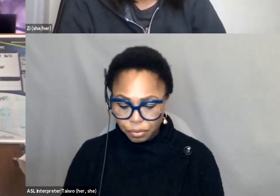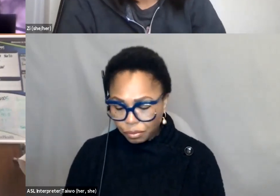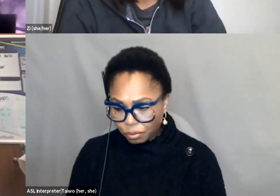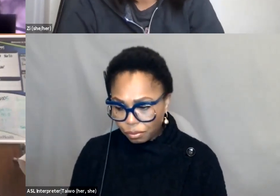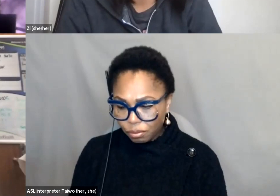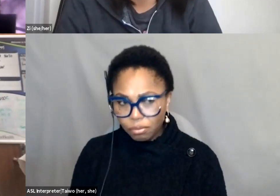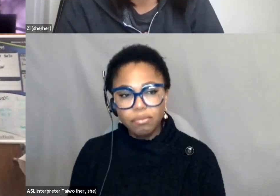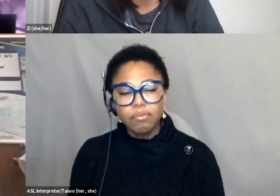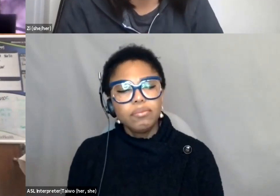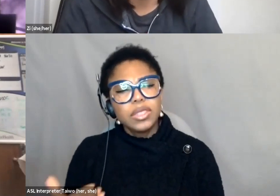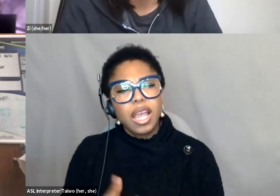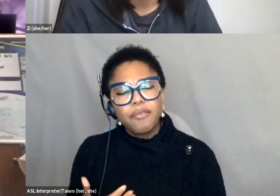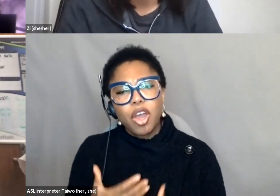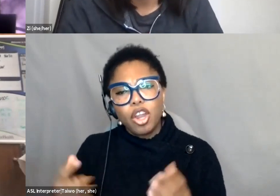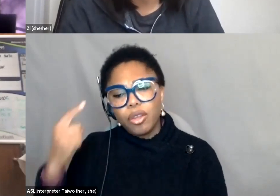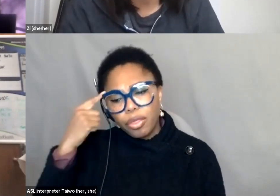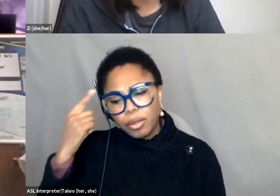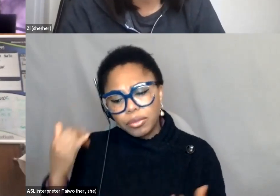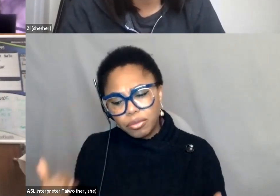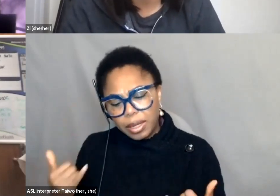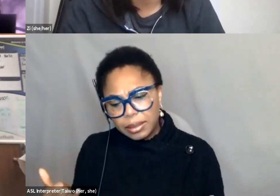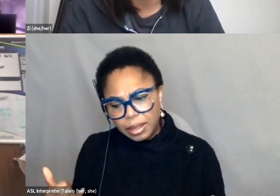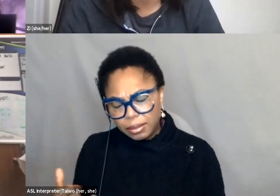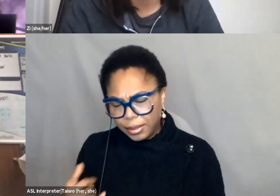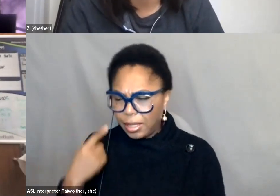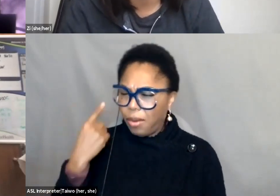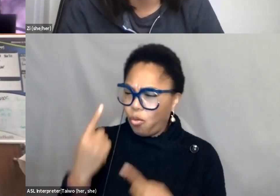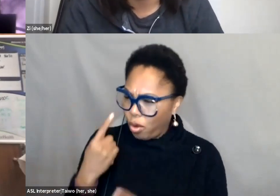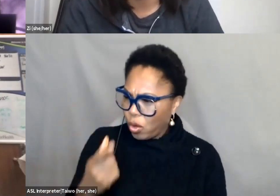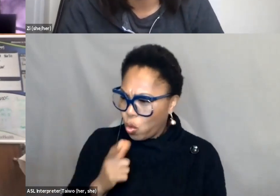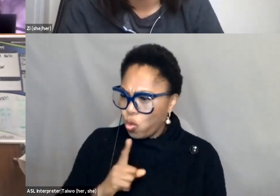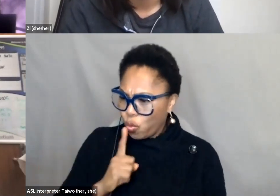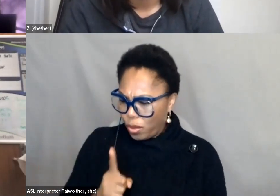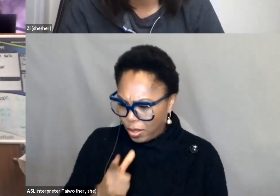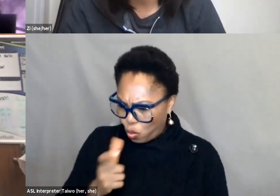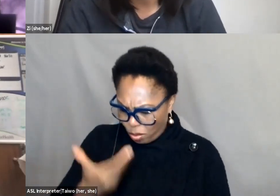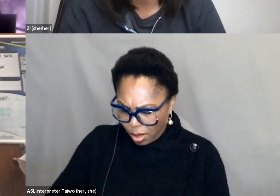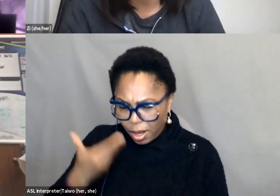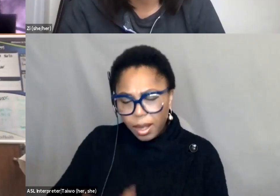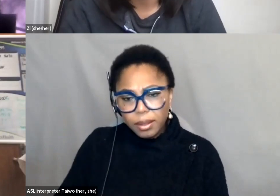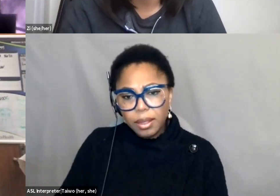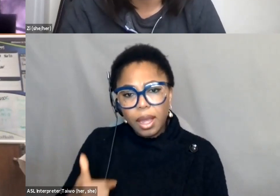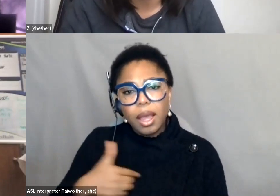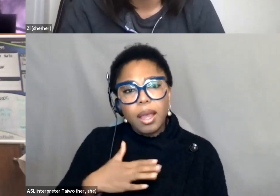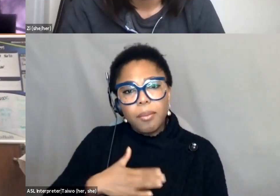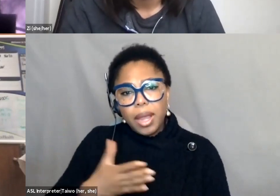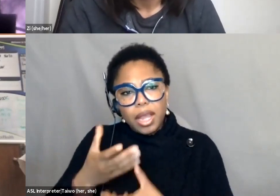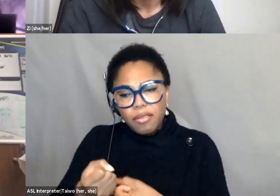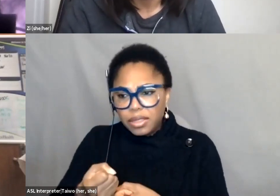I have a lot of doubts right now. It makes me wonder who I really am. My confidence is